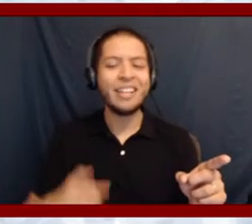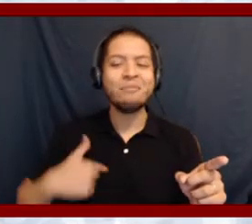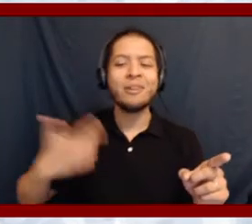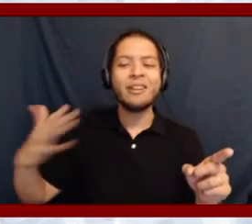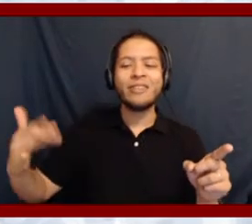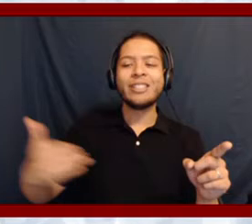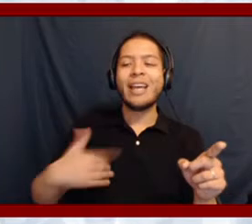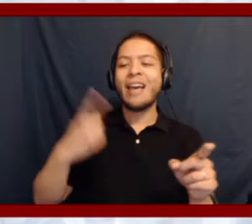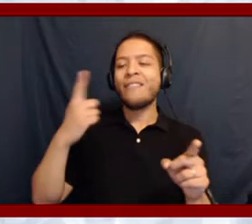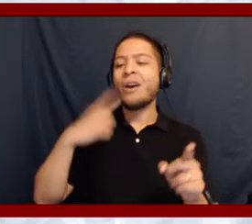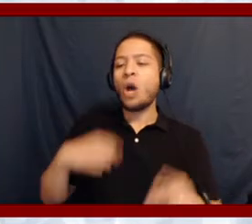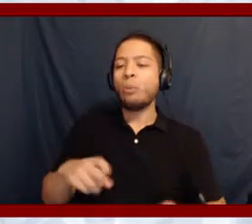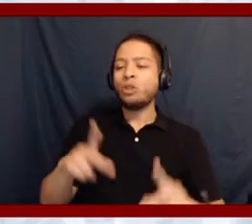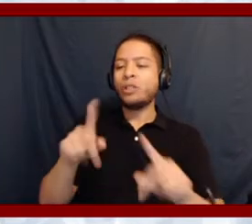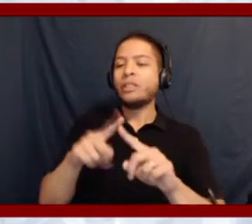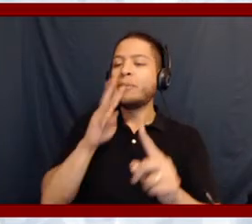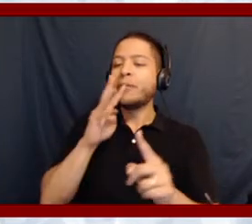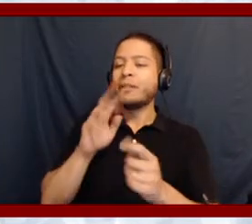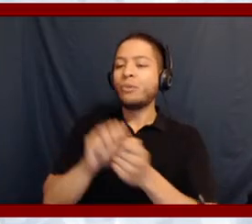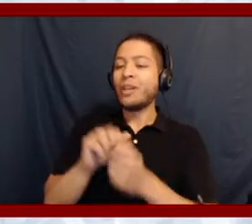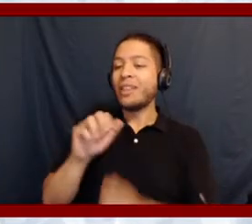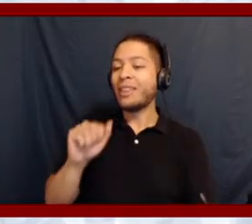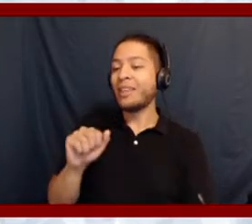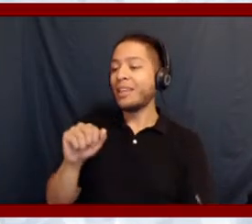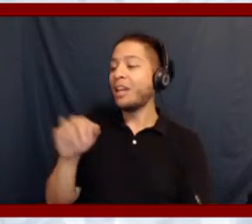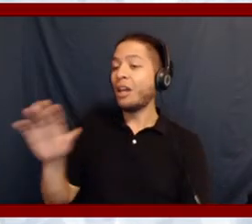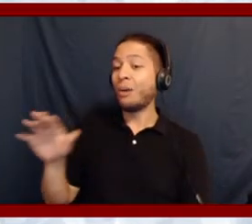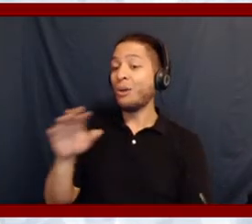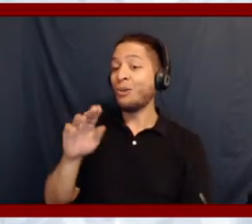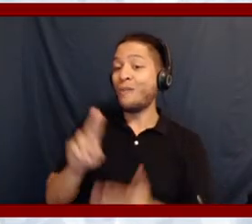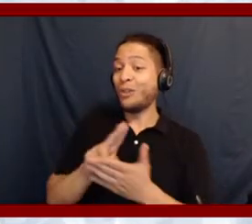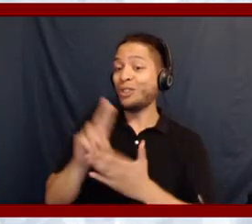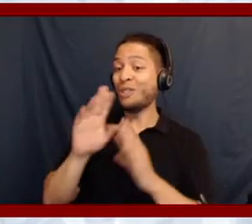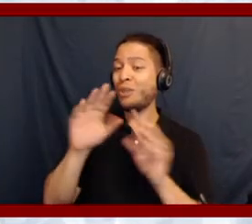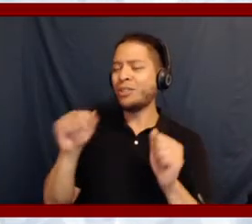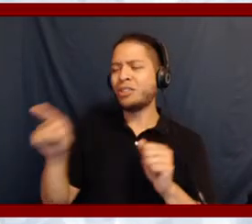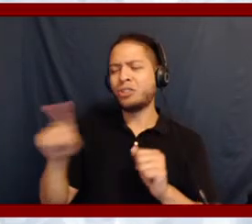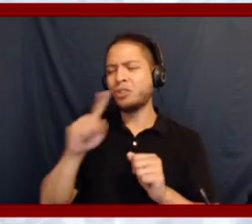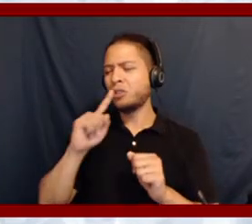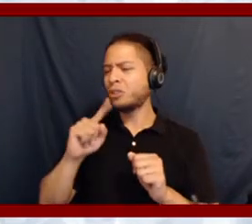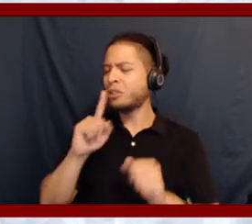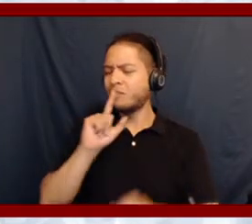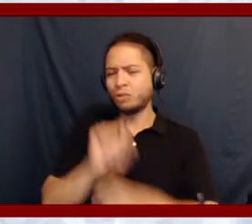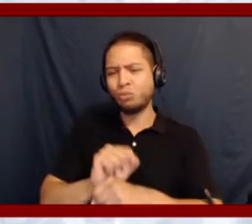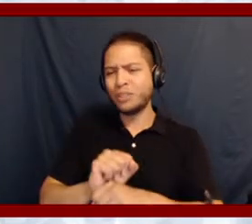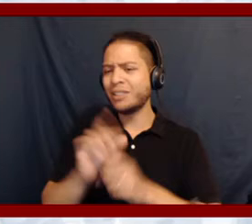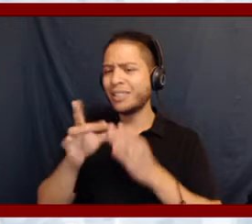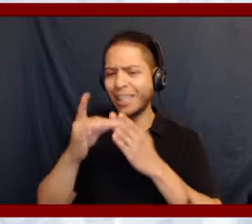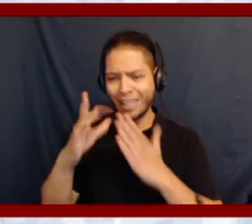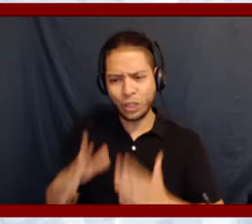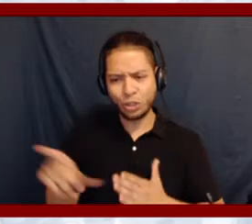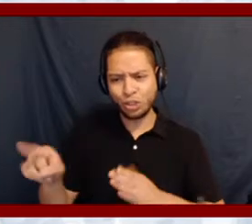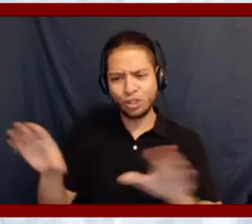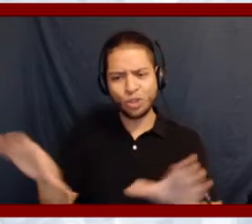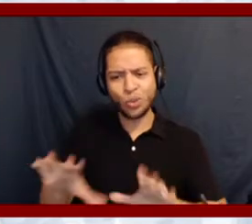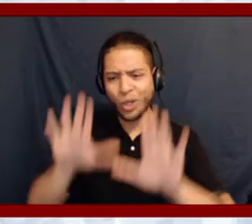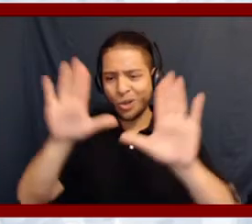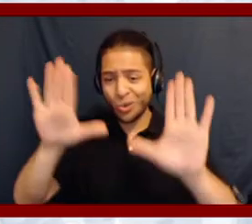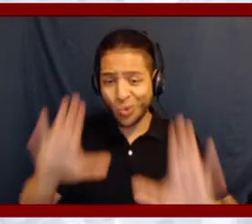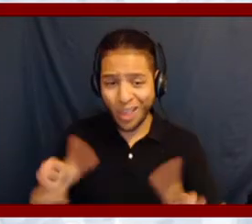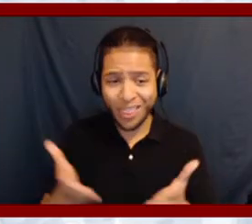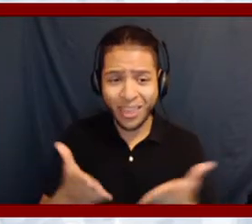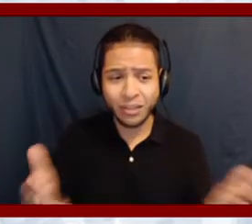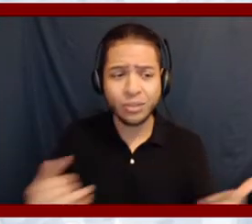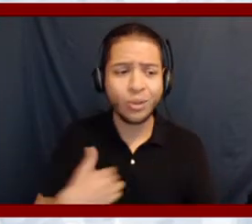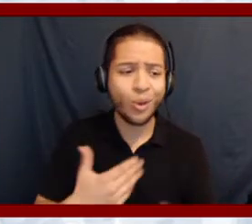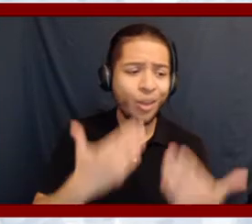Allen, Lincoln's president, and she is a real leader and doing some great things at Lincoln. So thank you, Dr. Allen, and